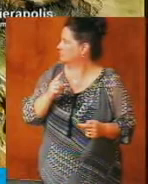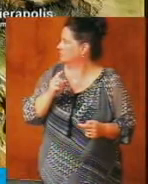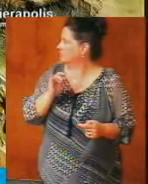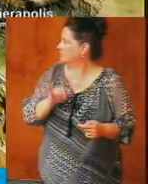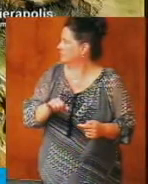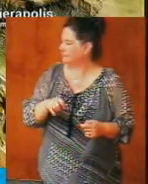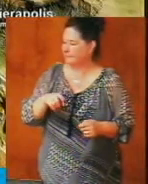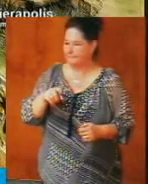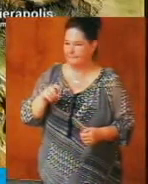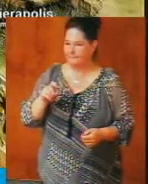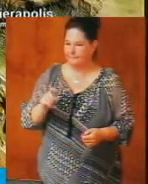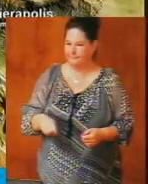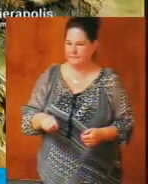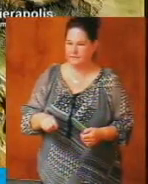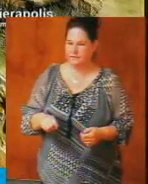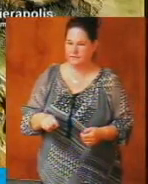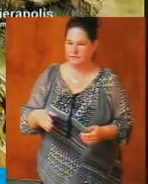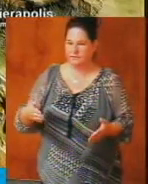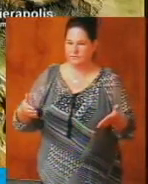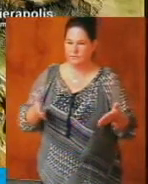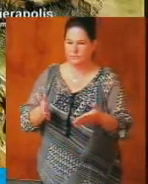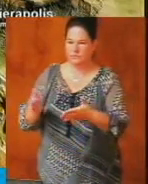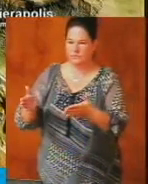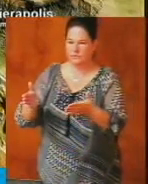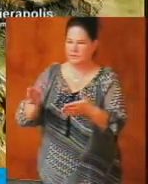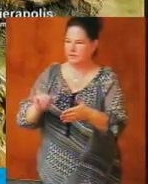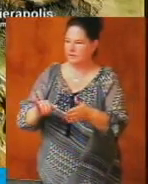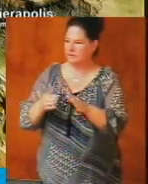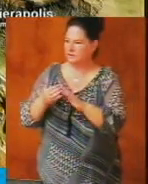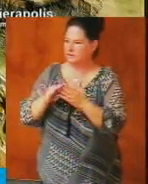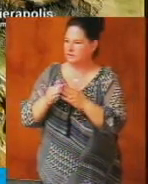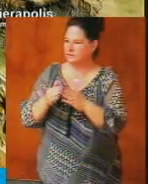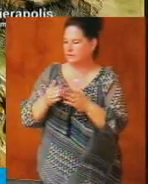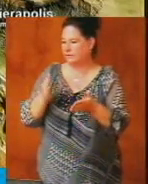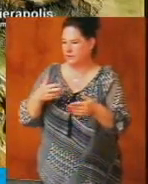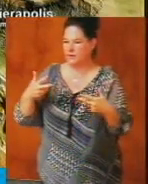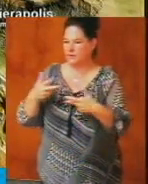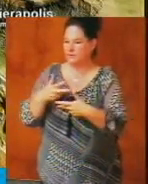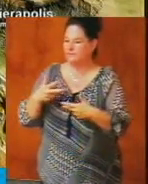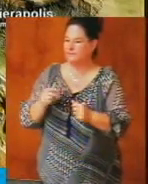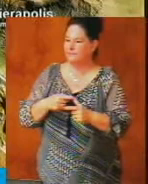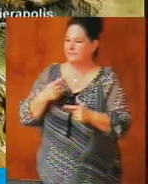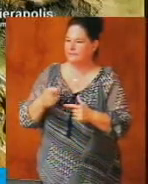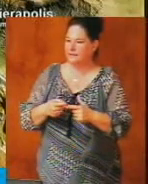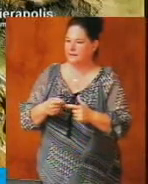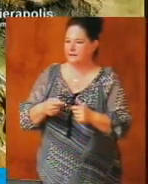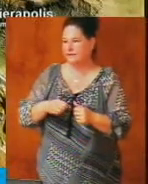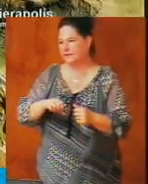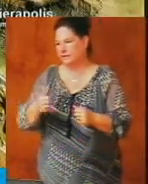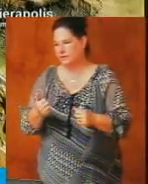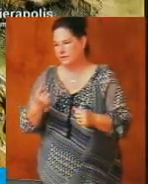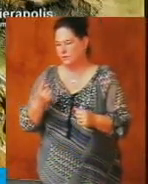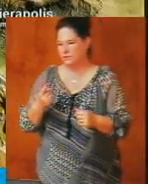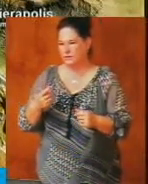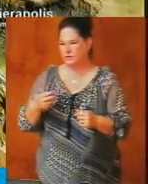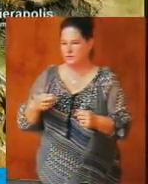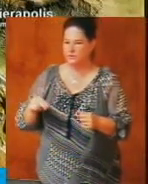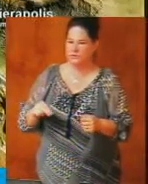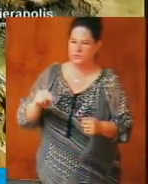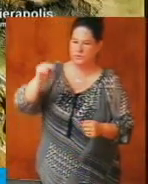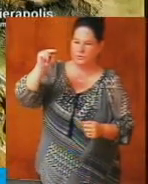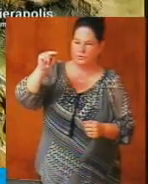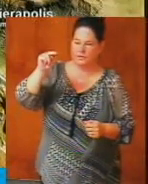that must have been the route of that city, or that highway. And then there was another highway running